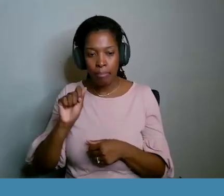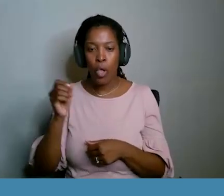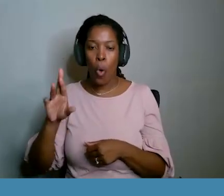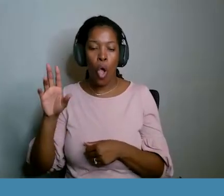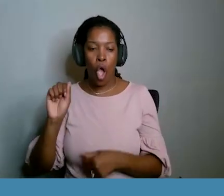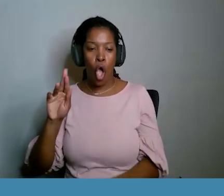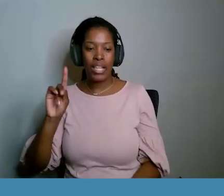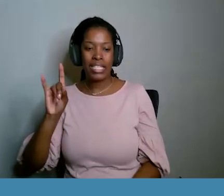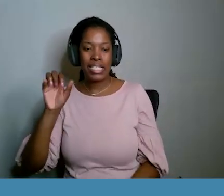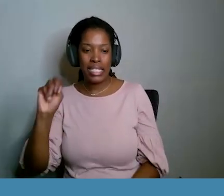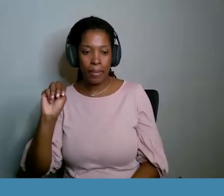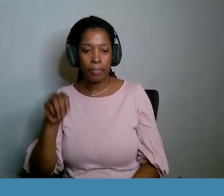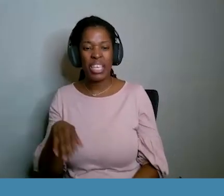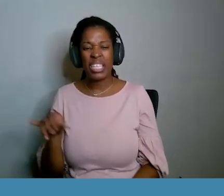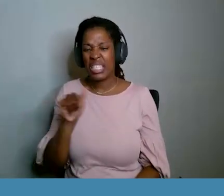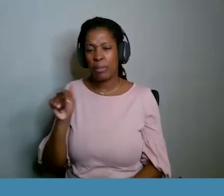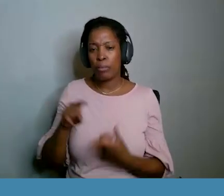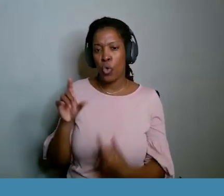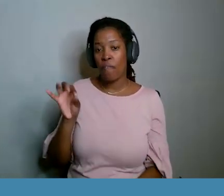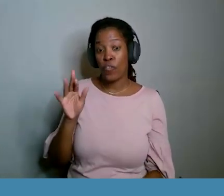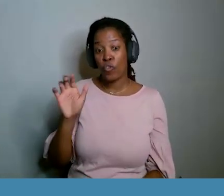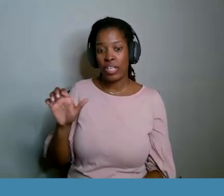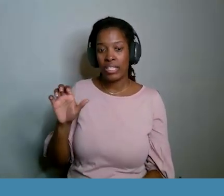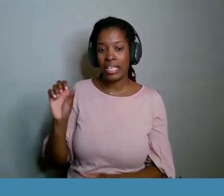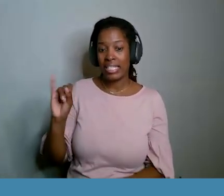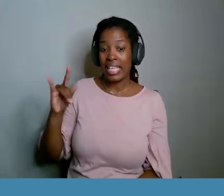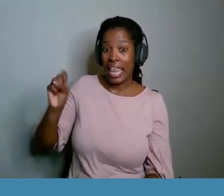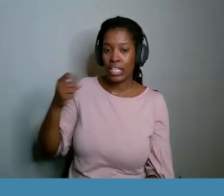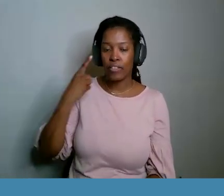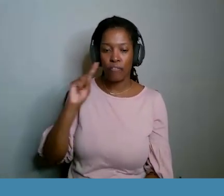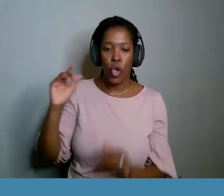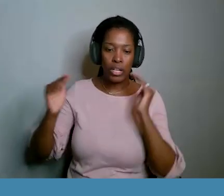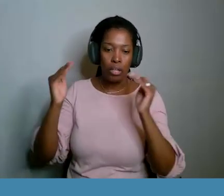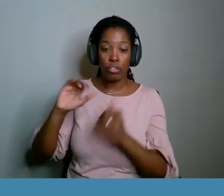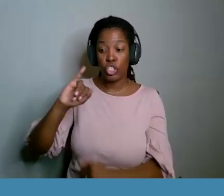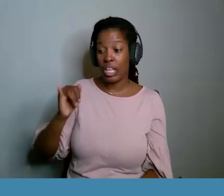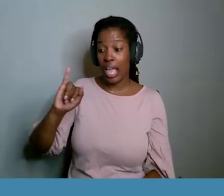adults. The JITP is overseen by DCF.